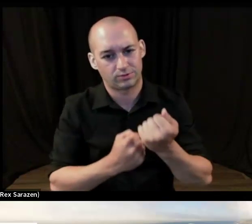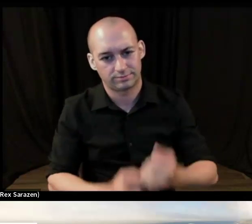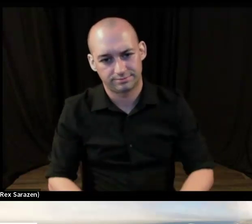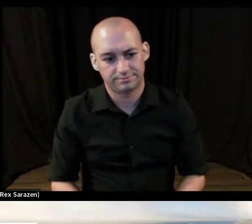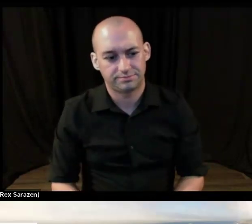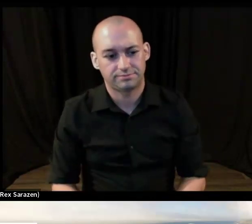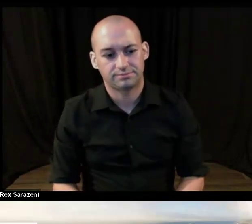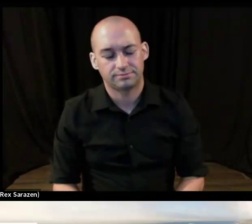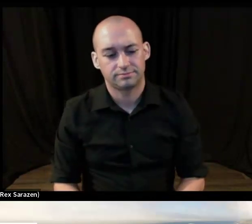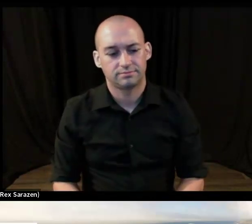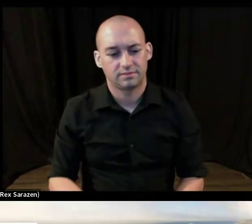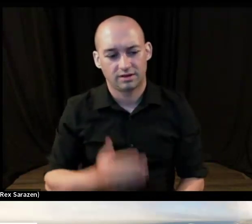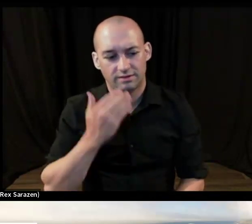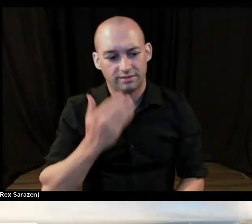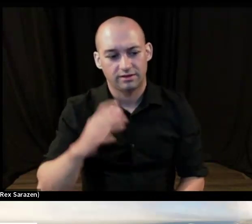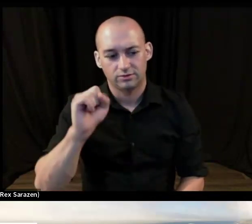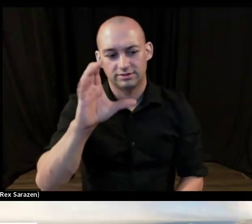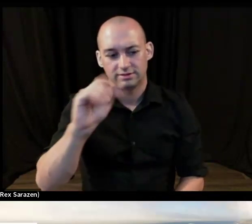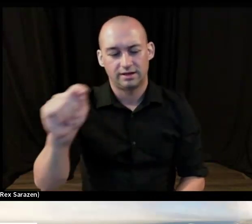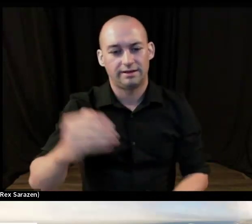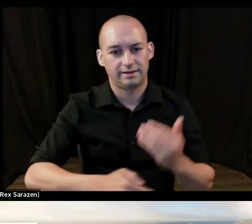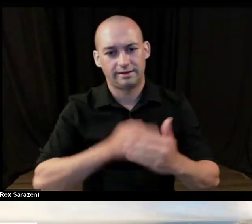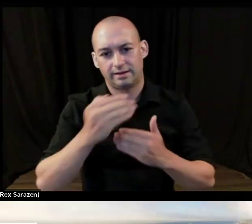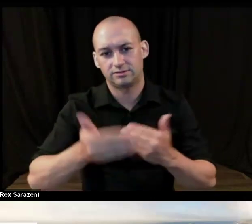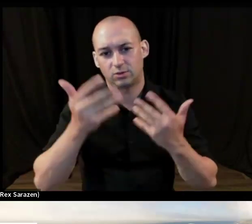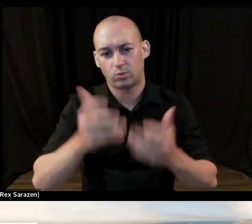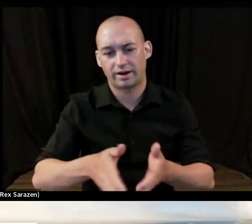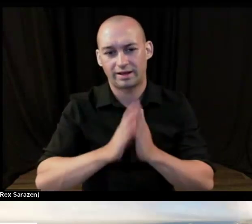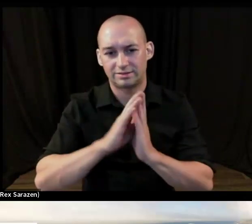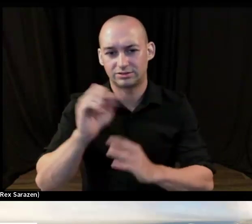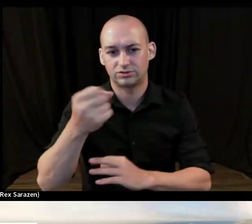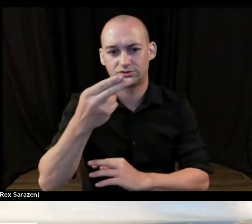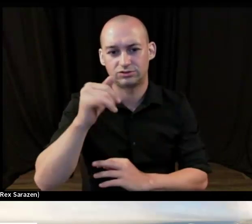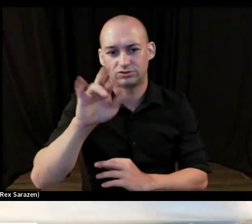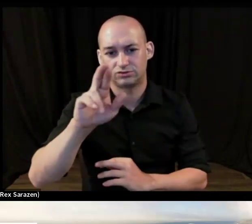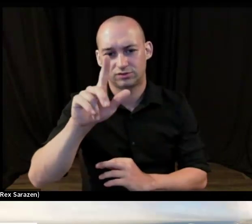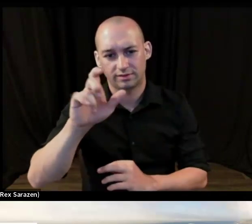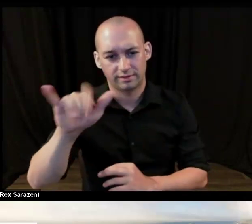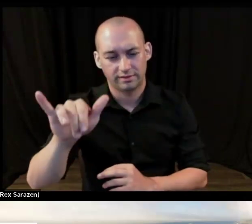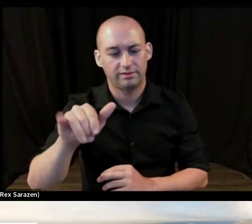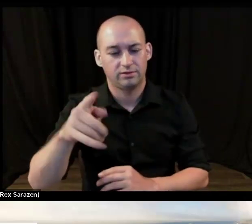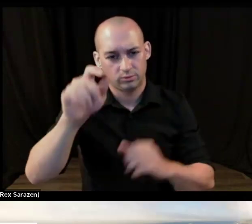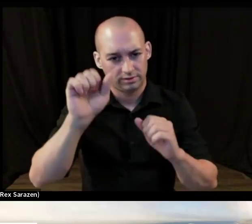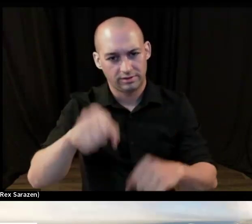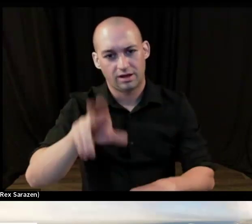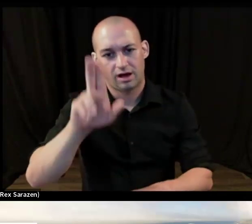Great, thank you, Scott. Next I want to ask Shirley. You're welcome to unmute.